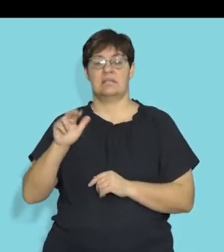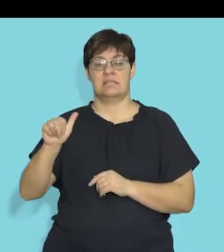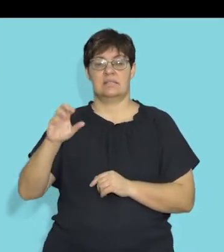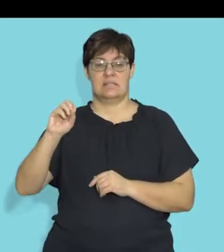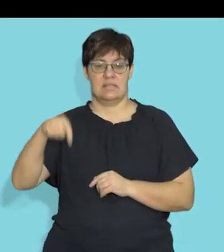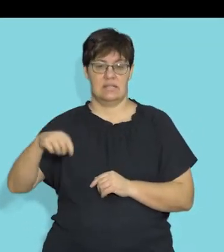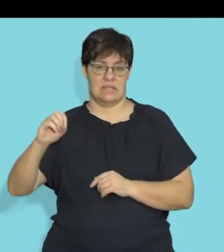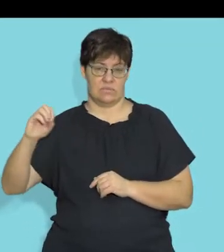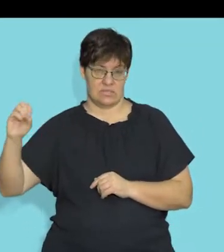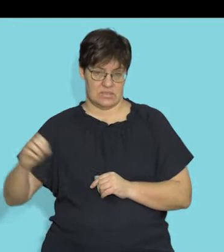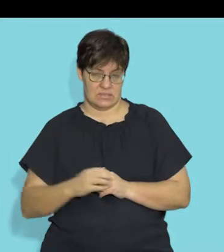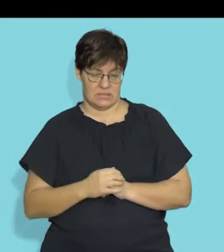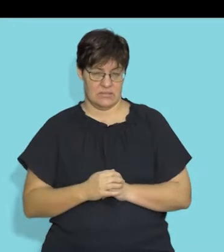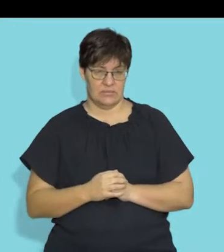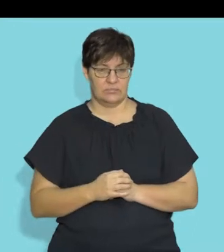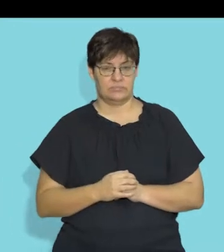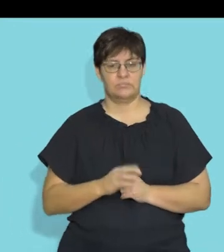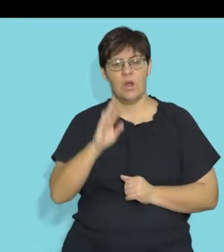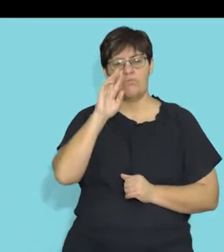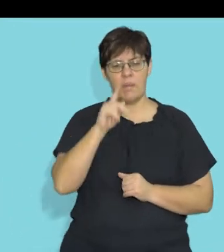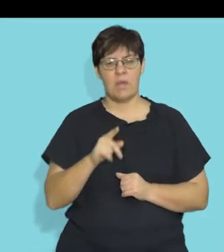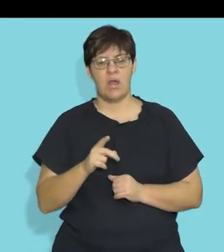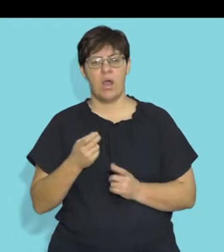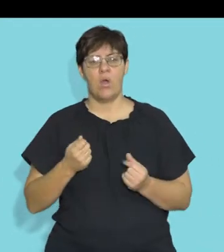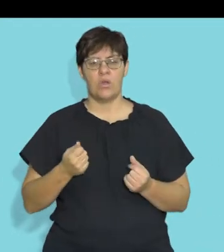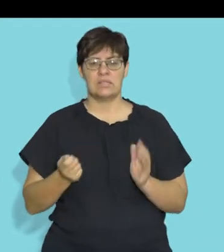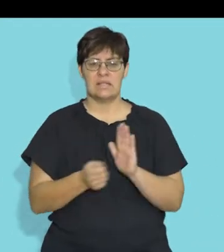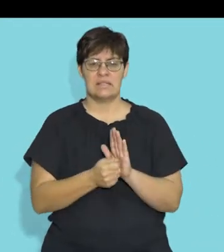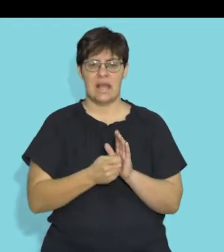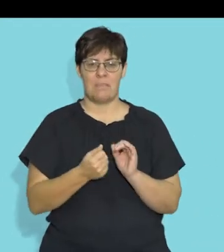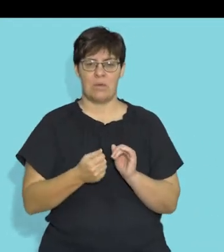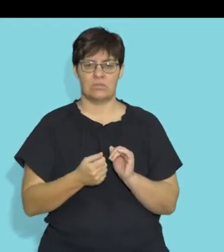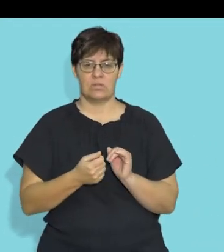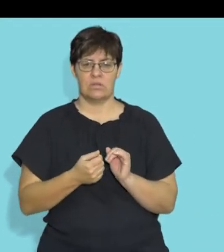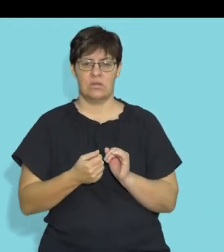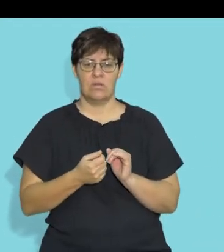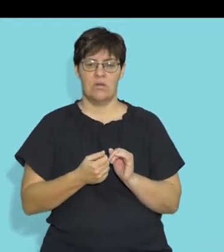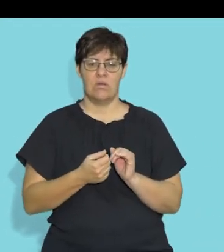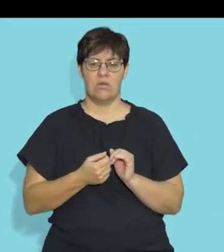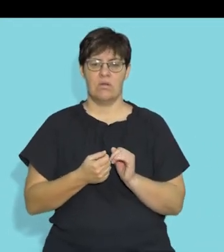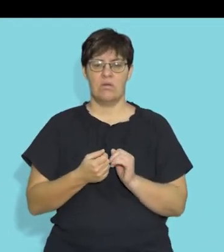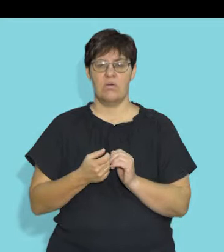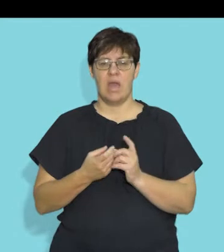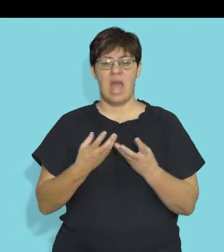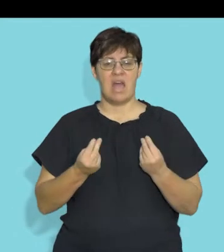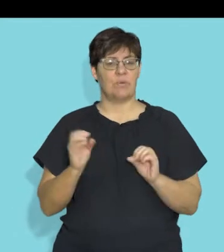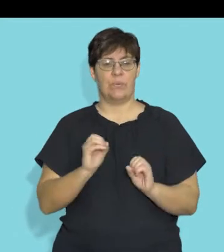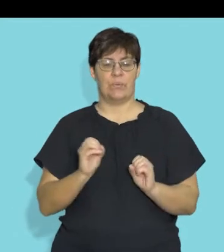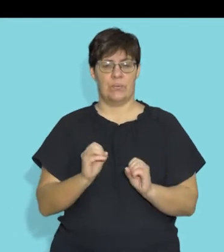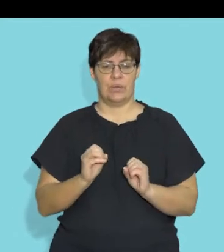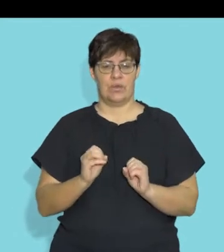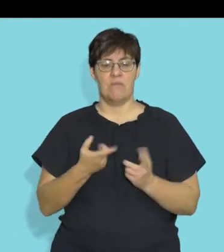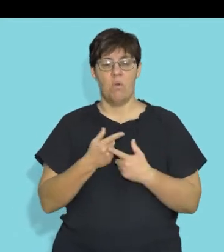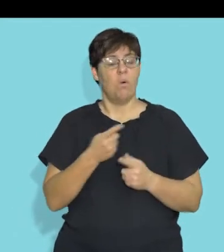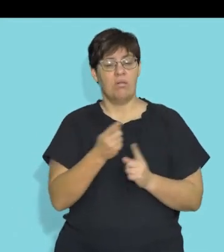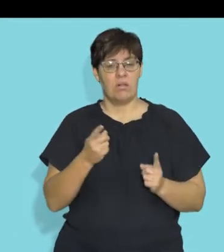of 860,000. Now remember, this cost of sales figure you don't have, right? Obviously,